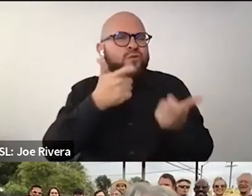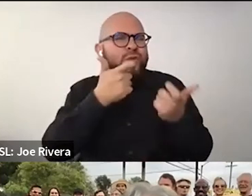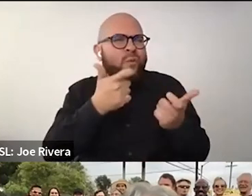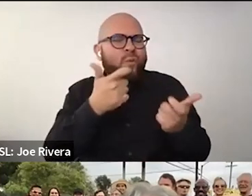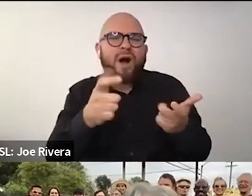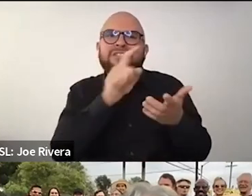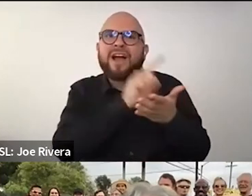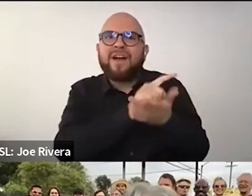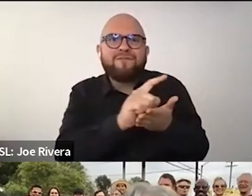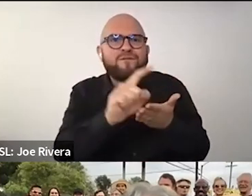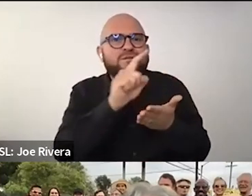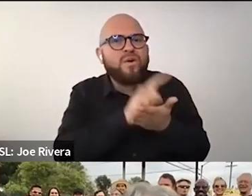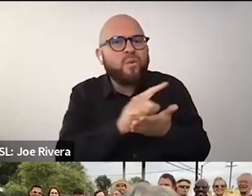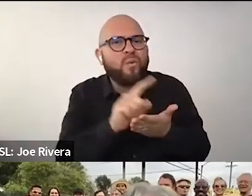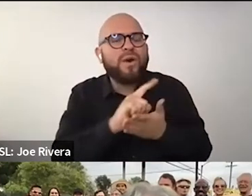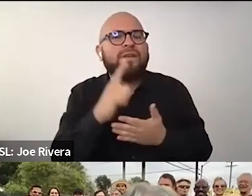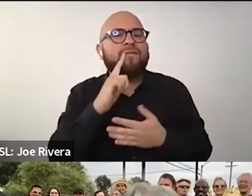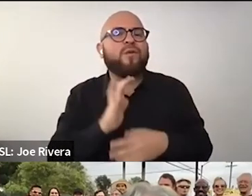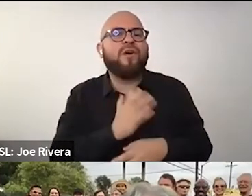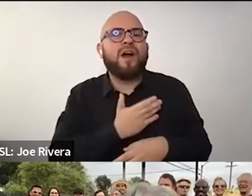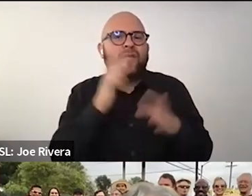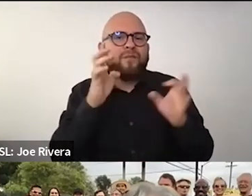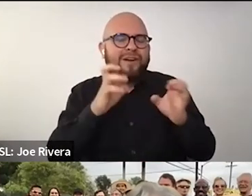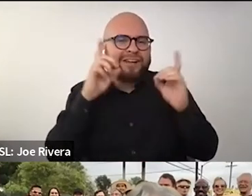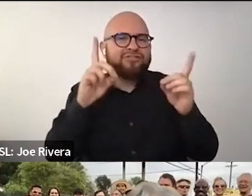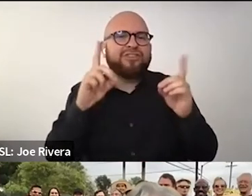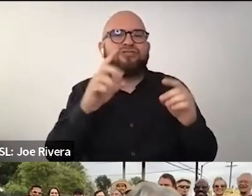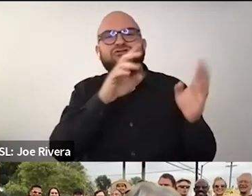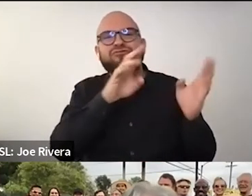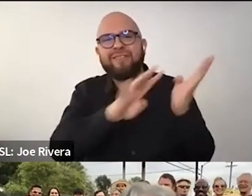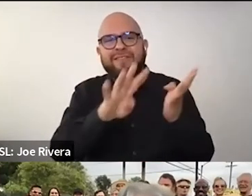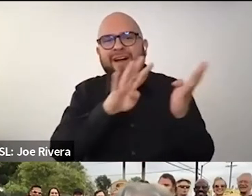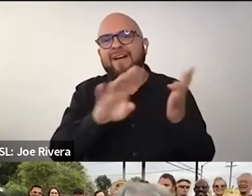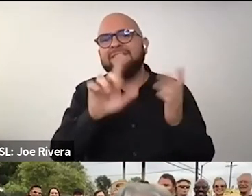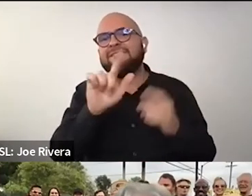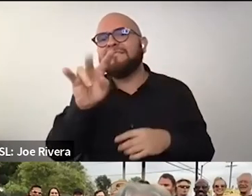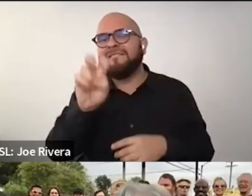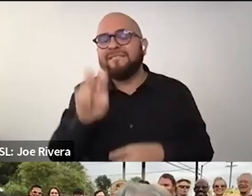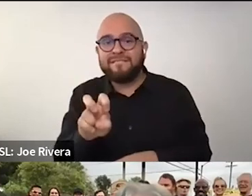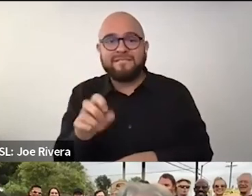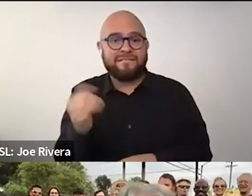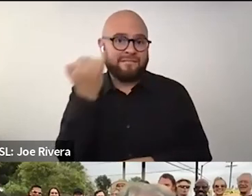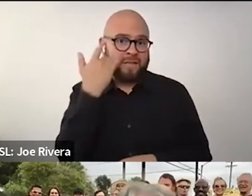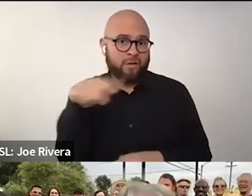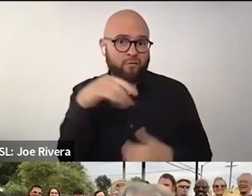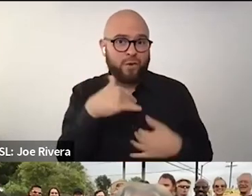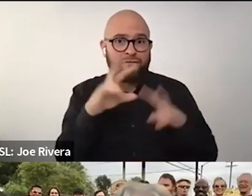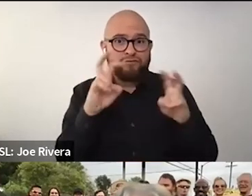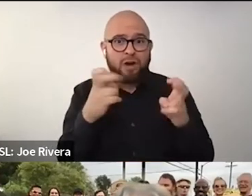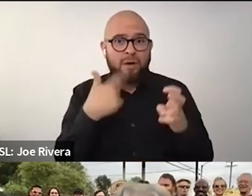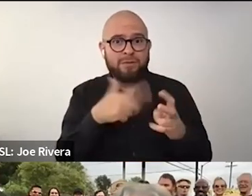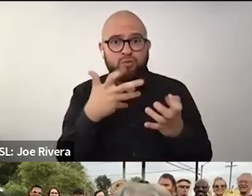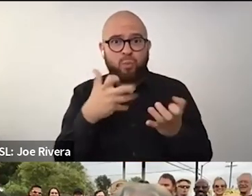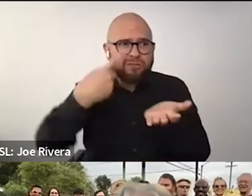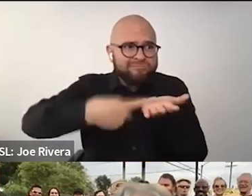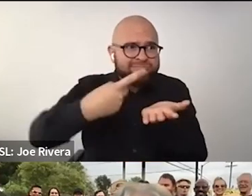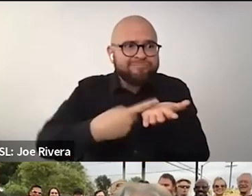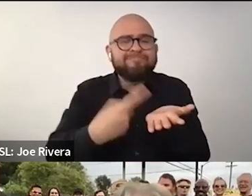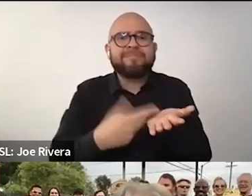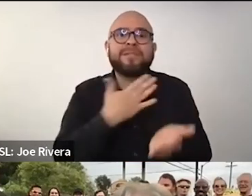educational live streams. If you have ideas for topics you would like us to cover, please send us an email at